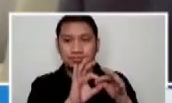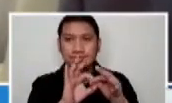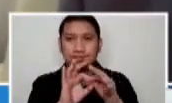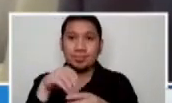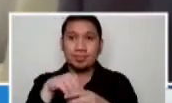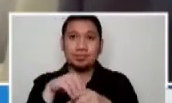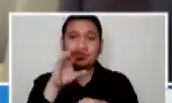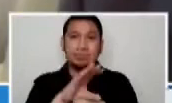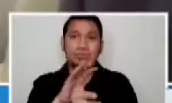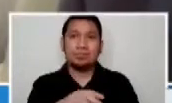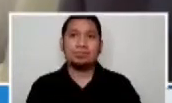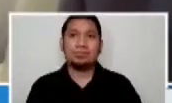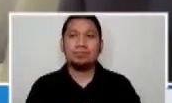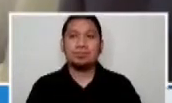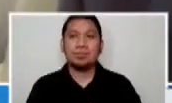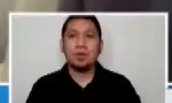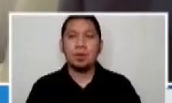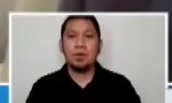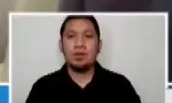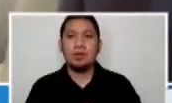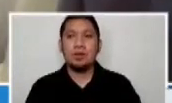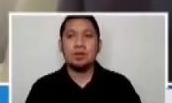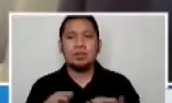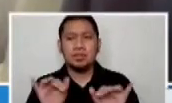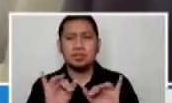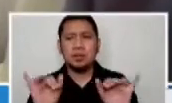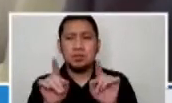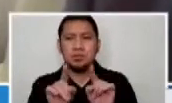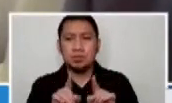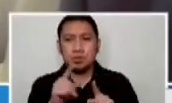lockdown. We have a meeting tomorrow in